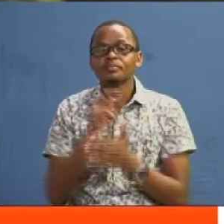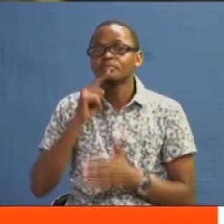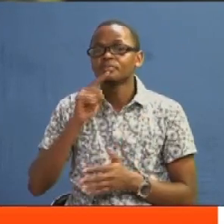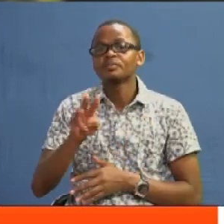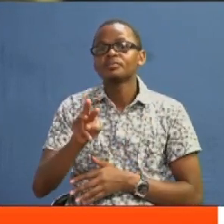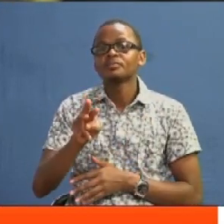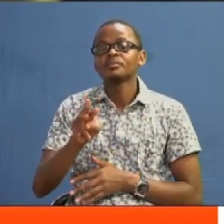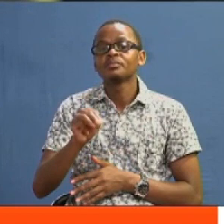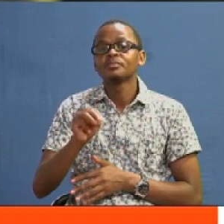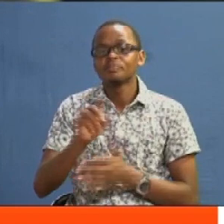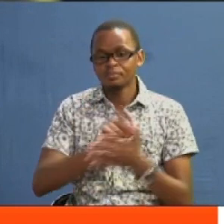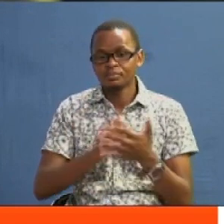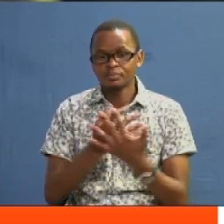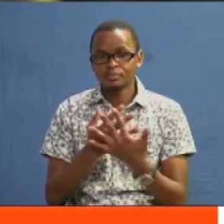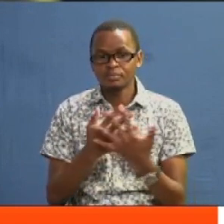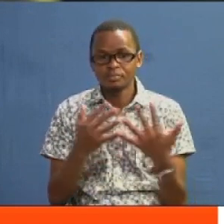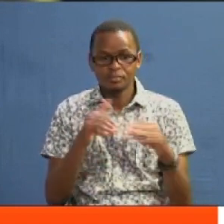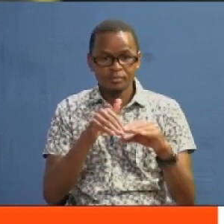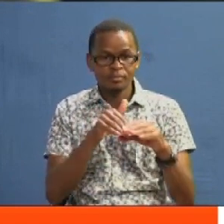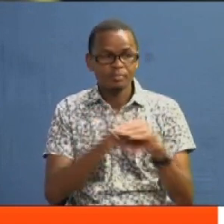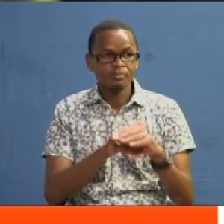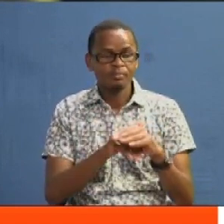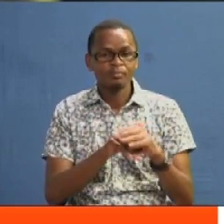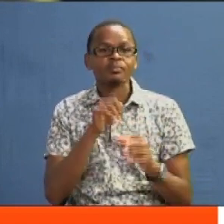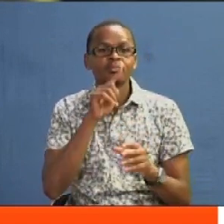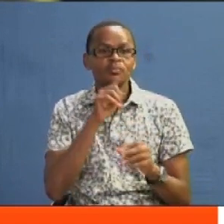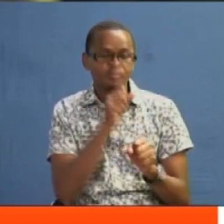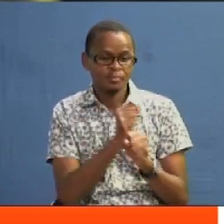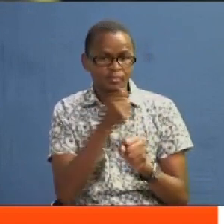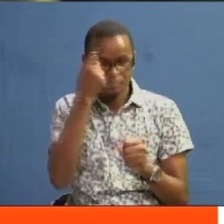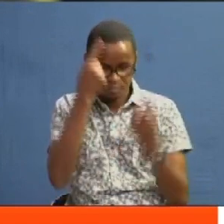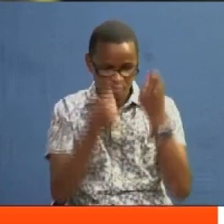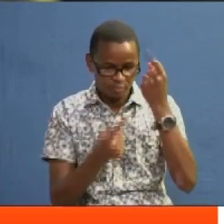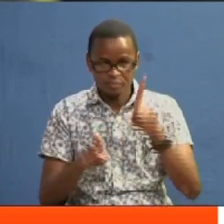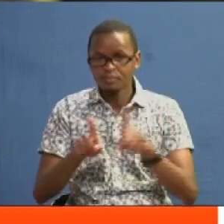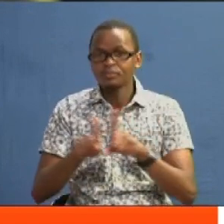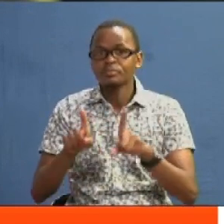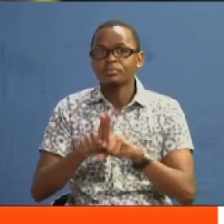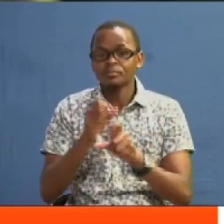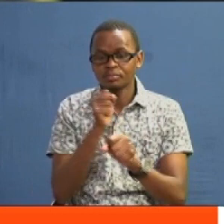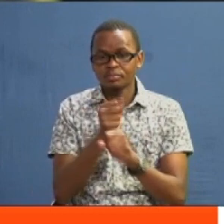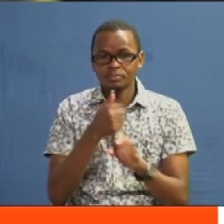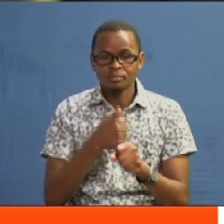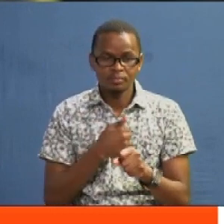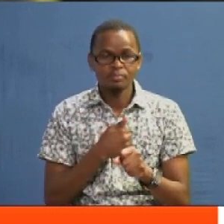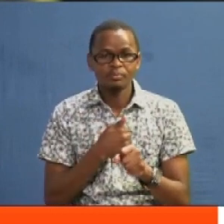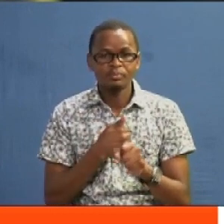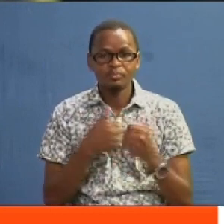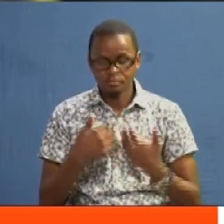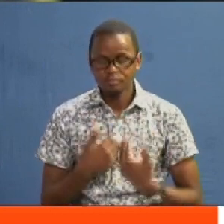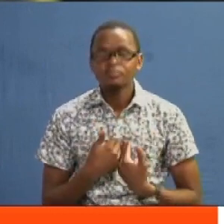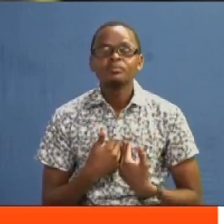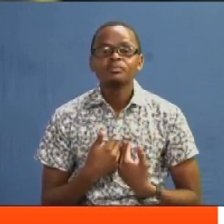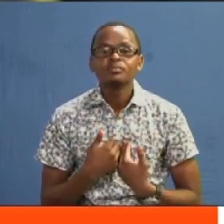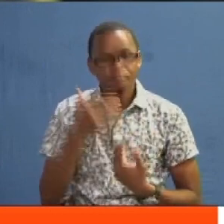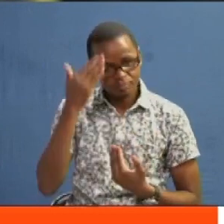to write something and put it in a scrapbook. So it makes them understand and also makes me have